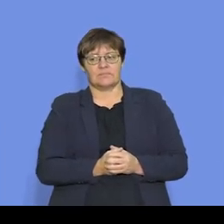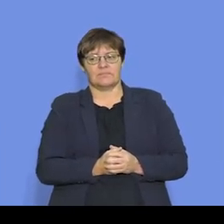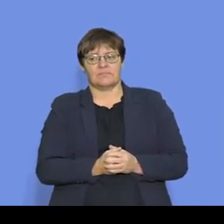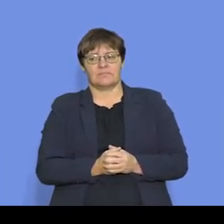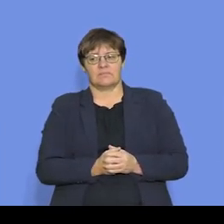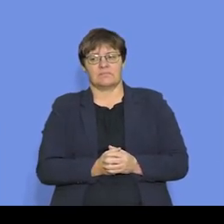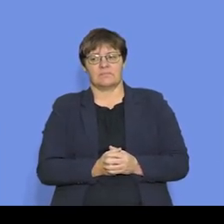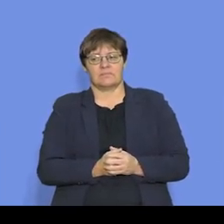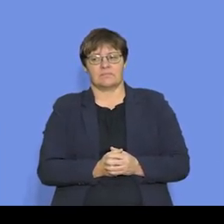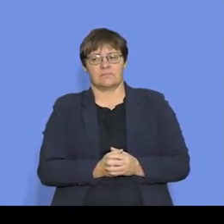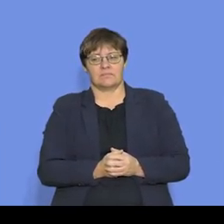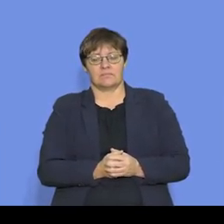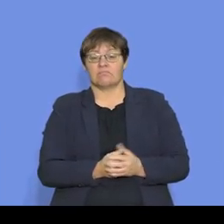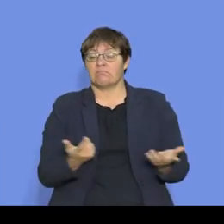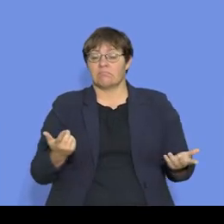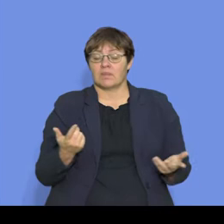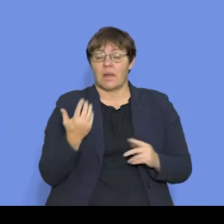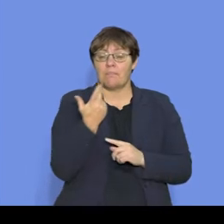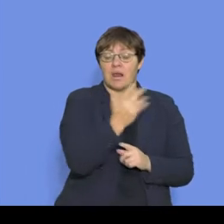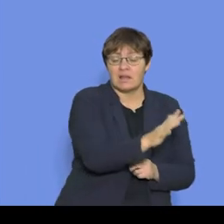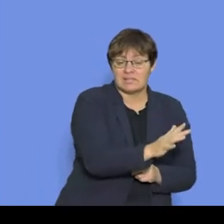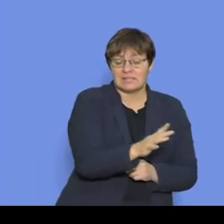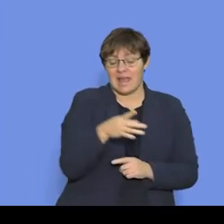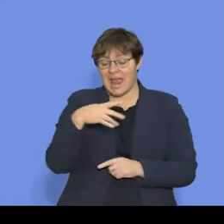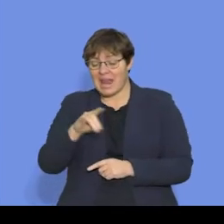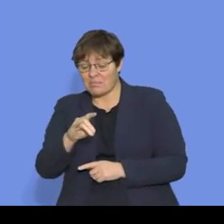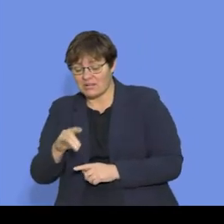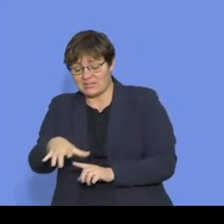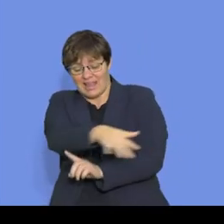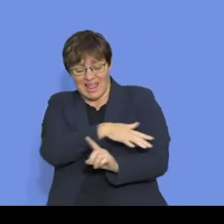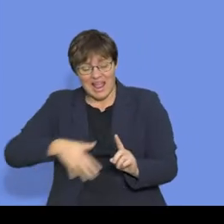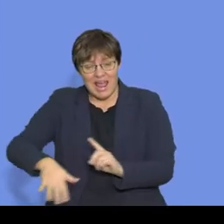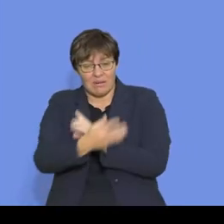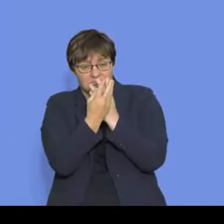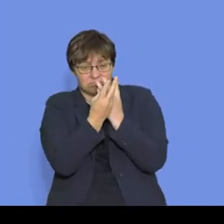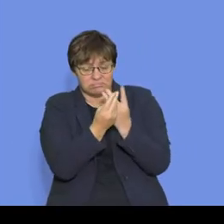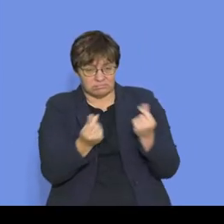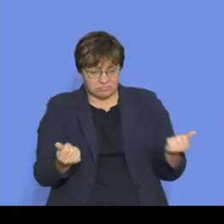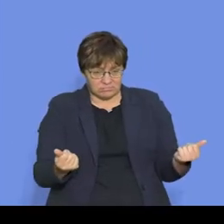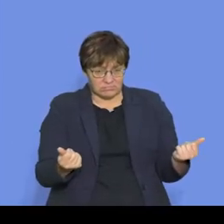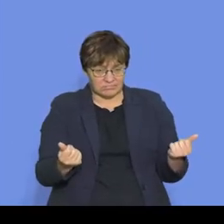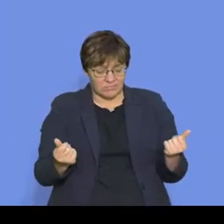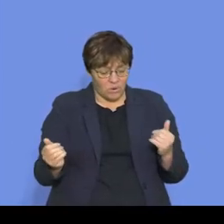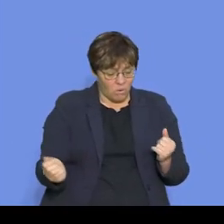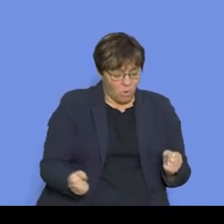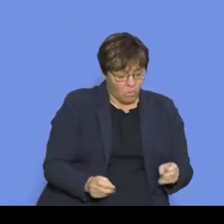Okay, so if plants and animals in a habitat disappear, it creates